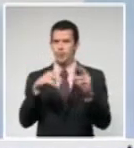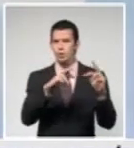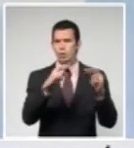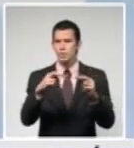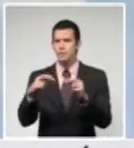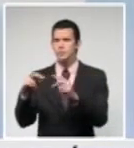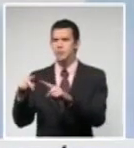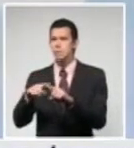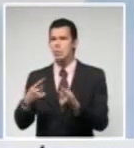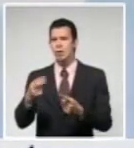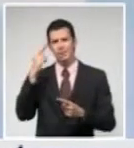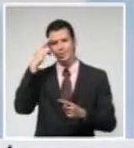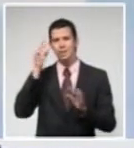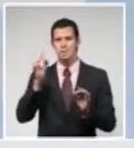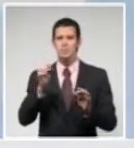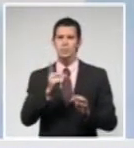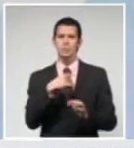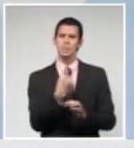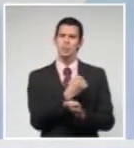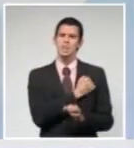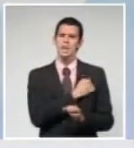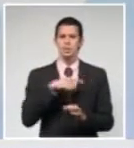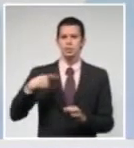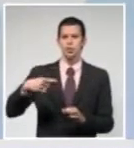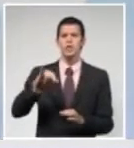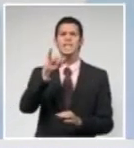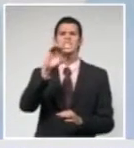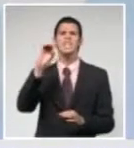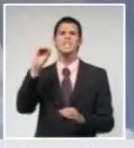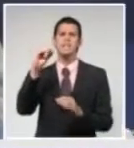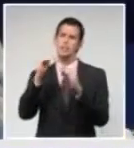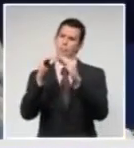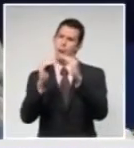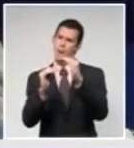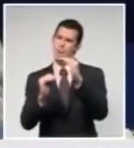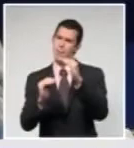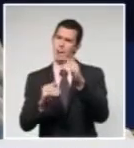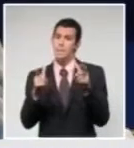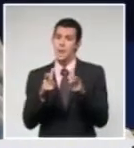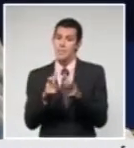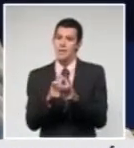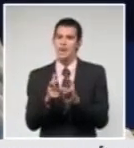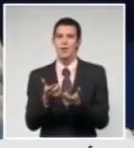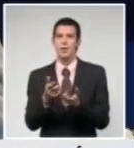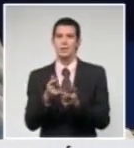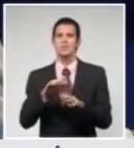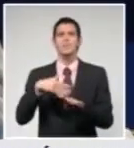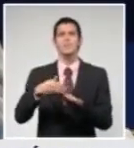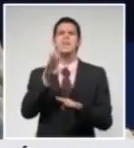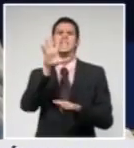7,066 samples in our various molecular biology laboratories. Of the